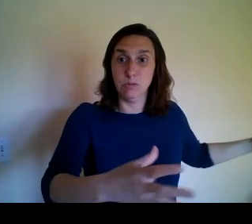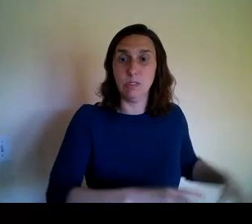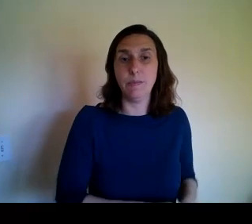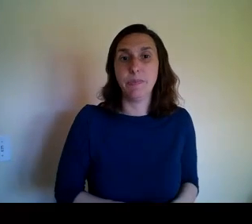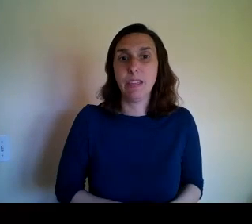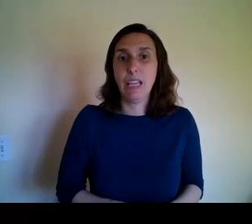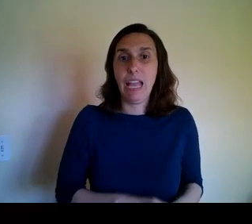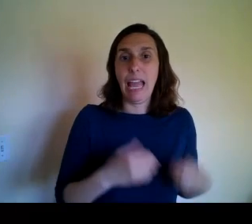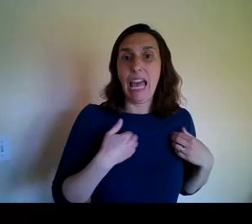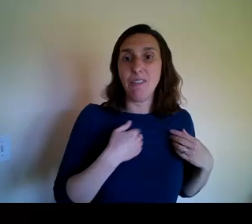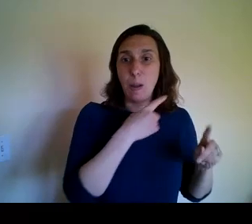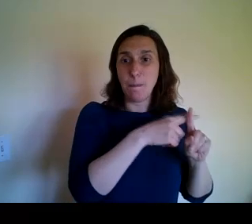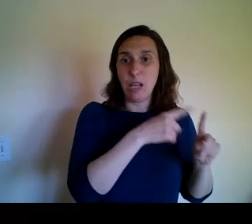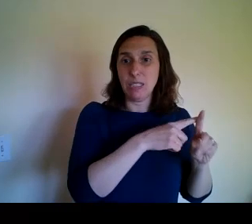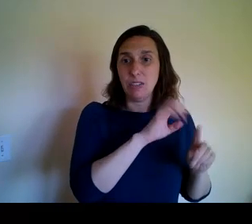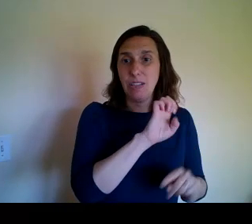have positive exponents.